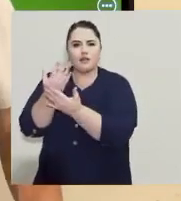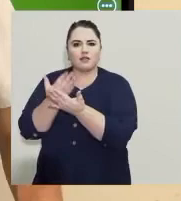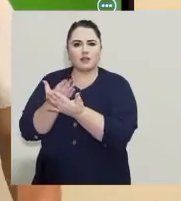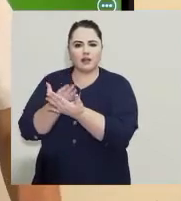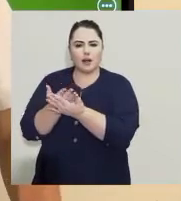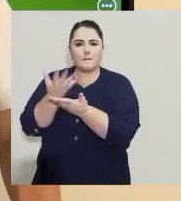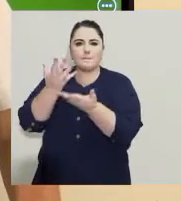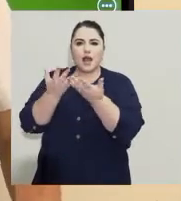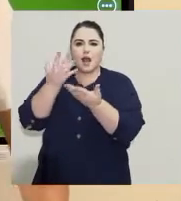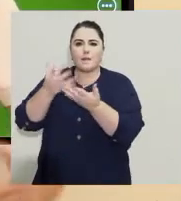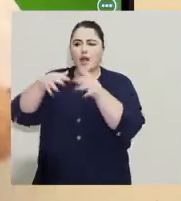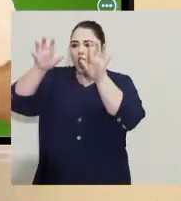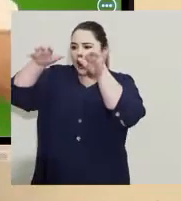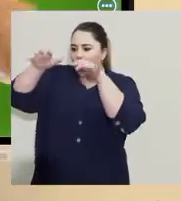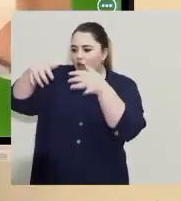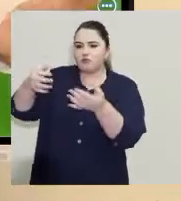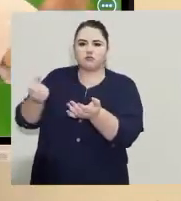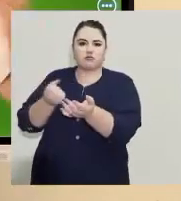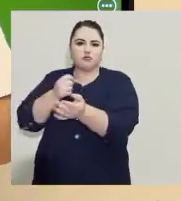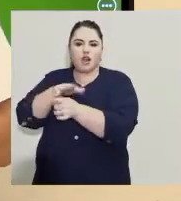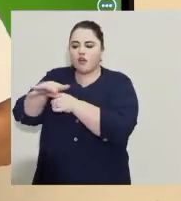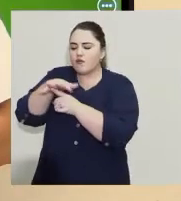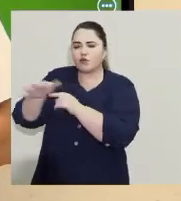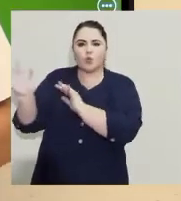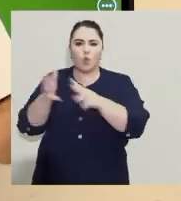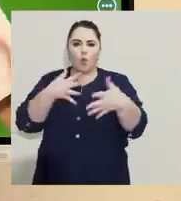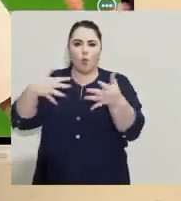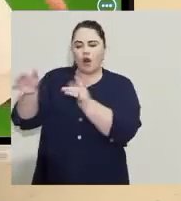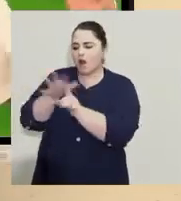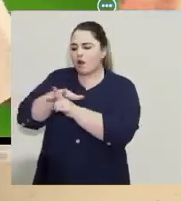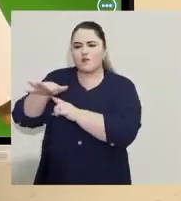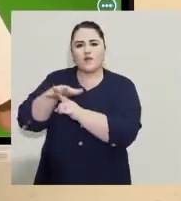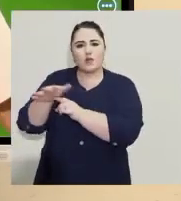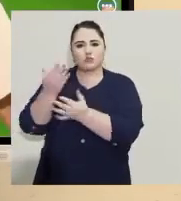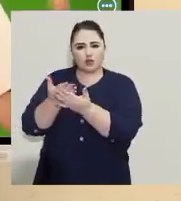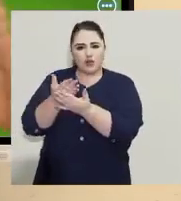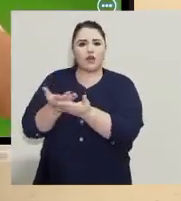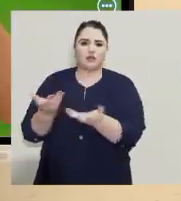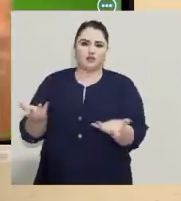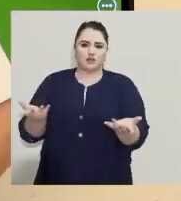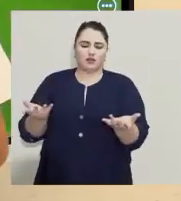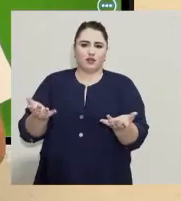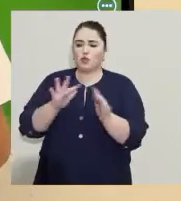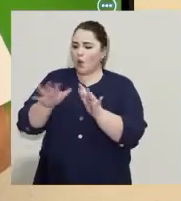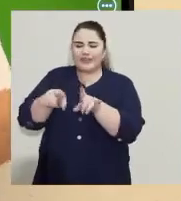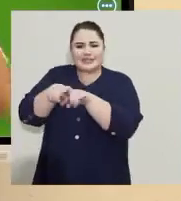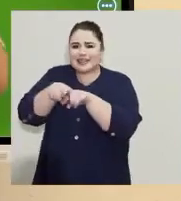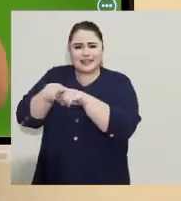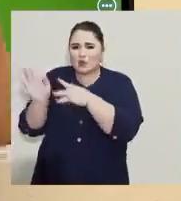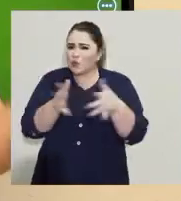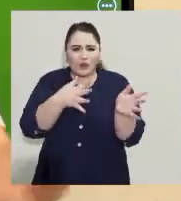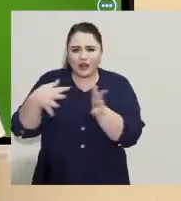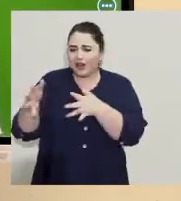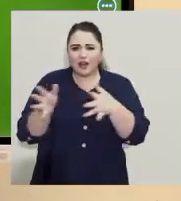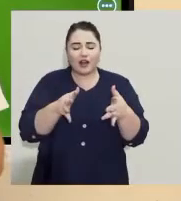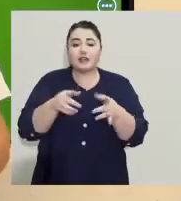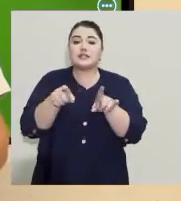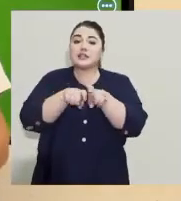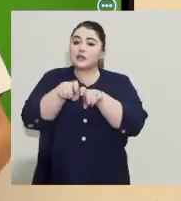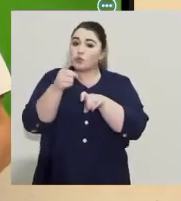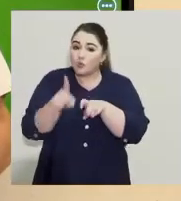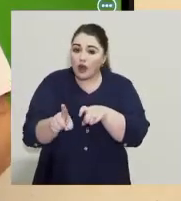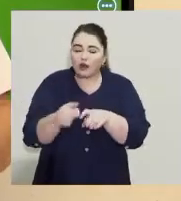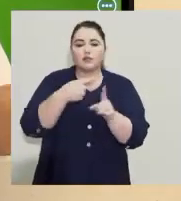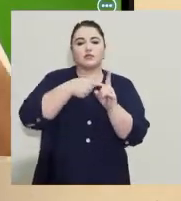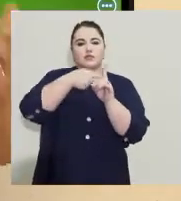on the leaves. There could be transpiration and other processes happening due to the wind, and it could influence the growth. You're not testing wind at the